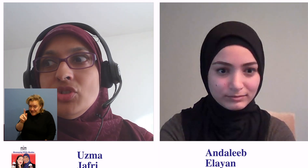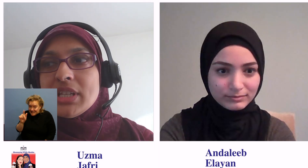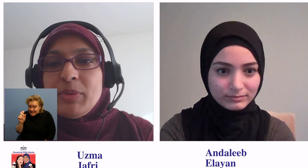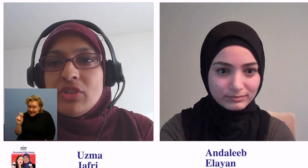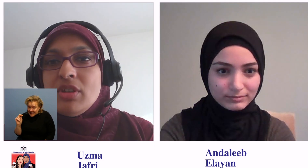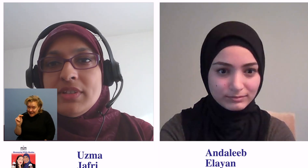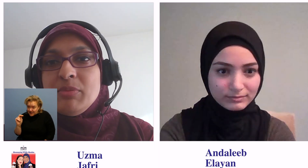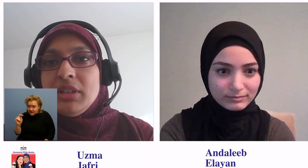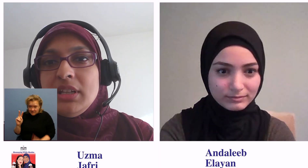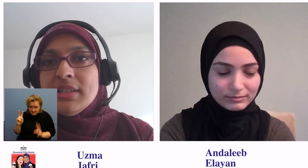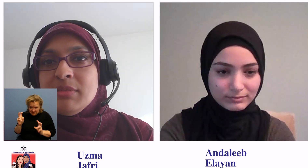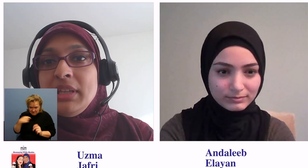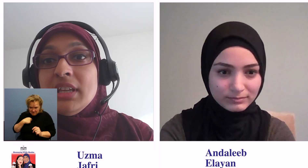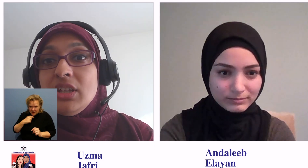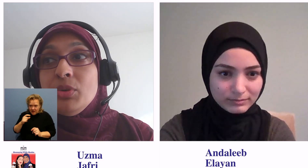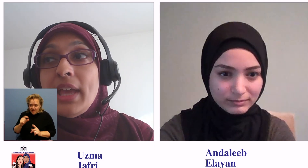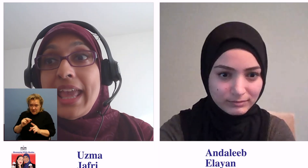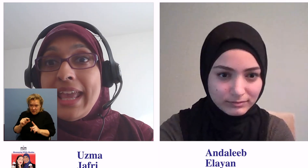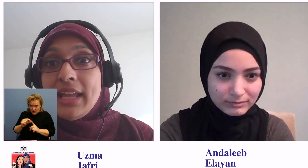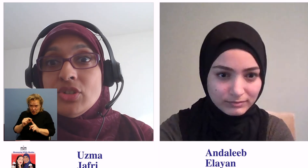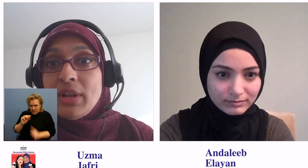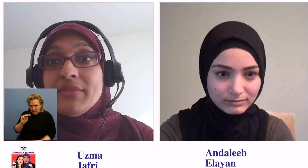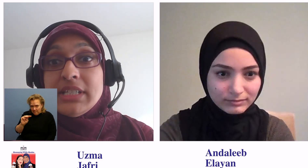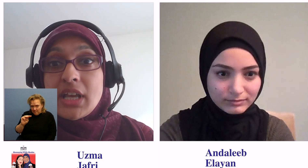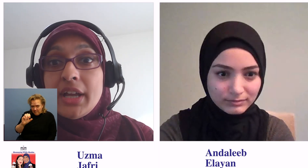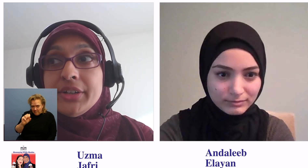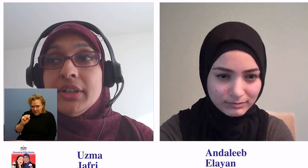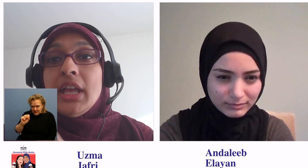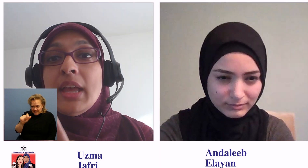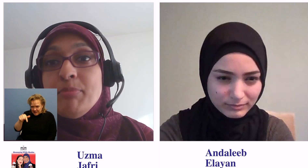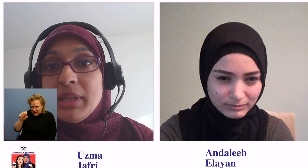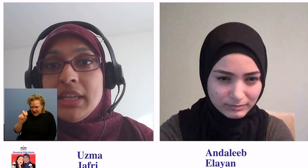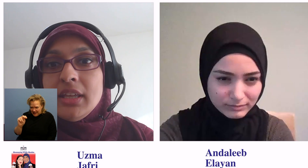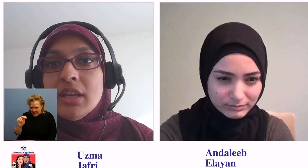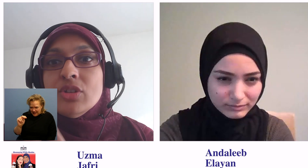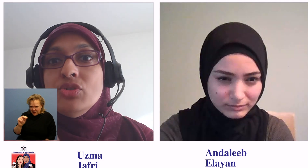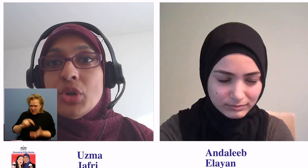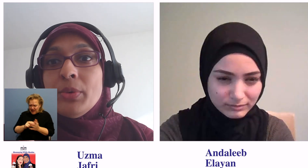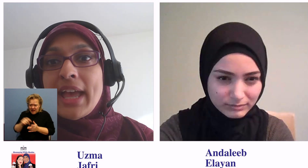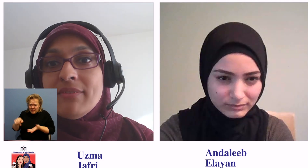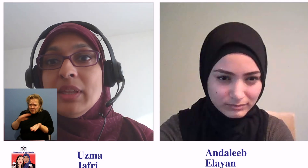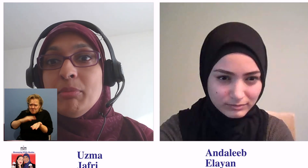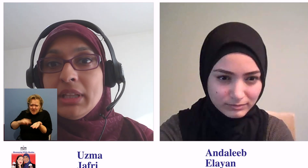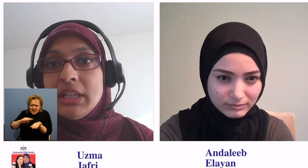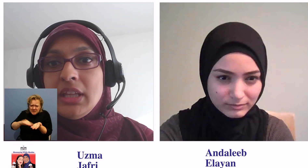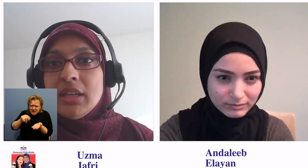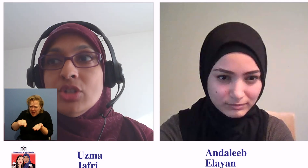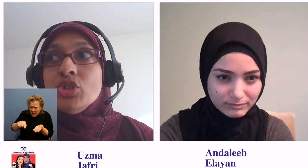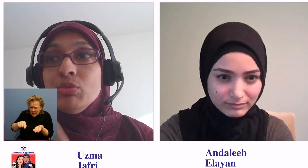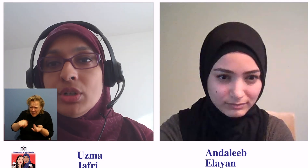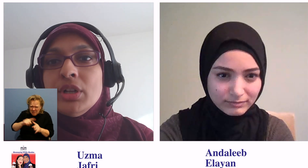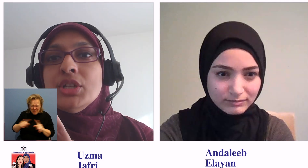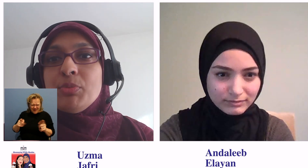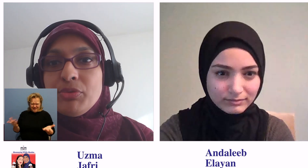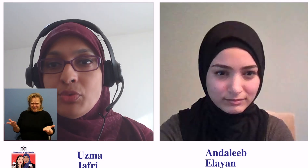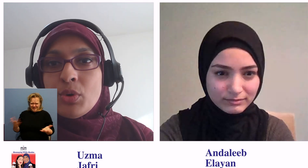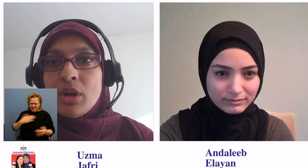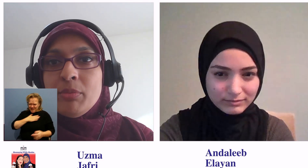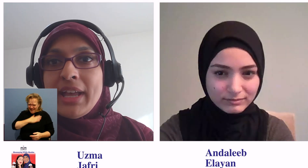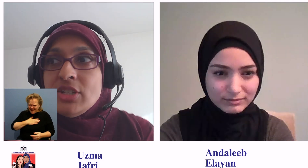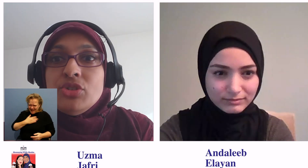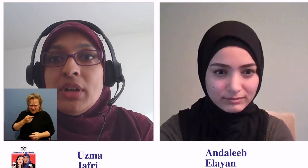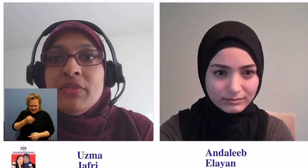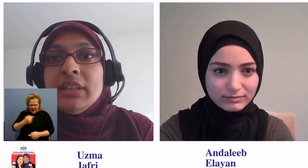But just because you have a disability doesn't mean that you, A, don't have a desire, and, B, don't have the ability to learn and to